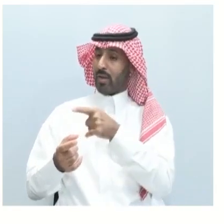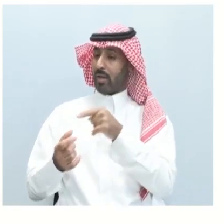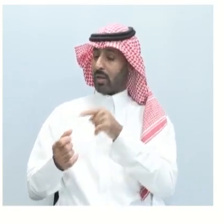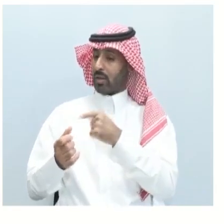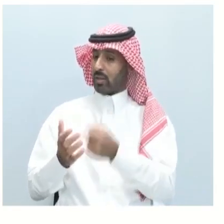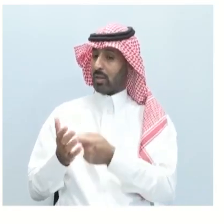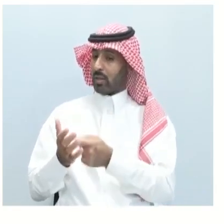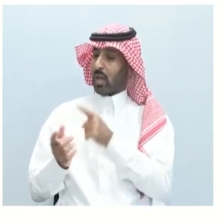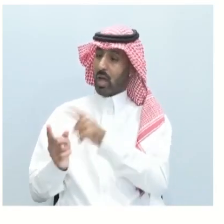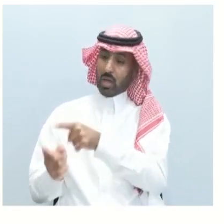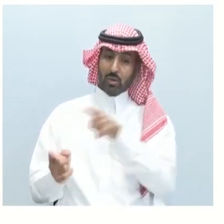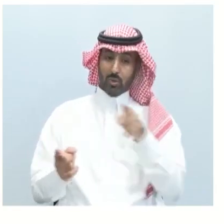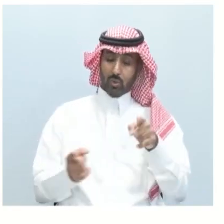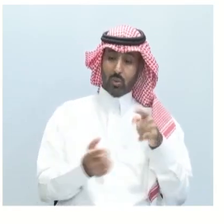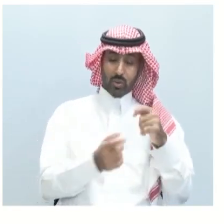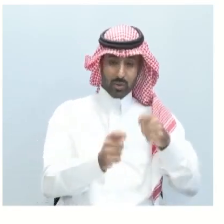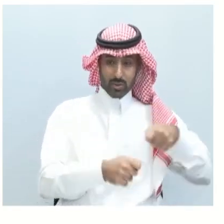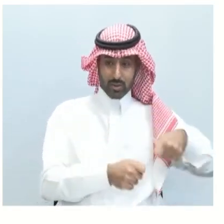and you clean the other?